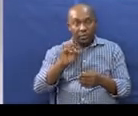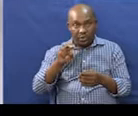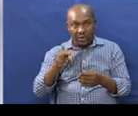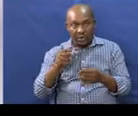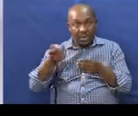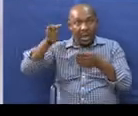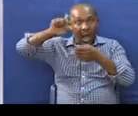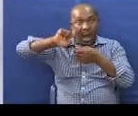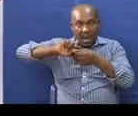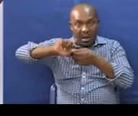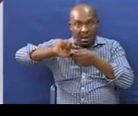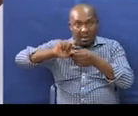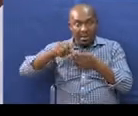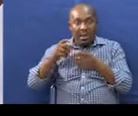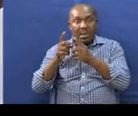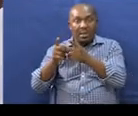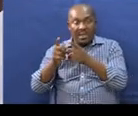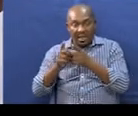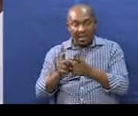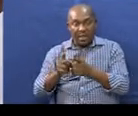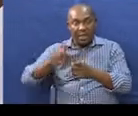then shaken.